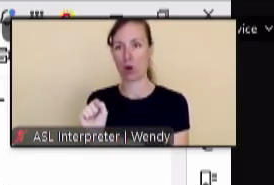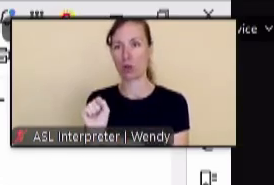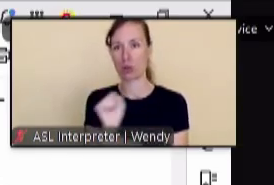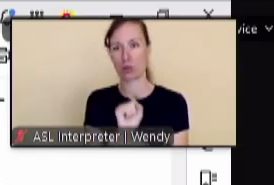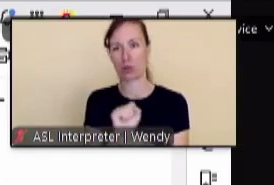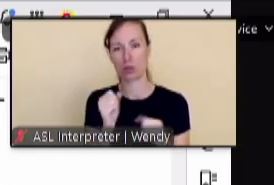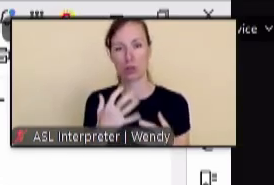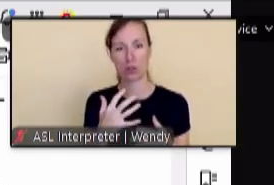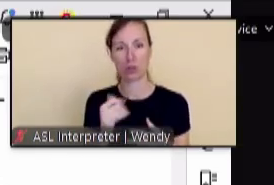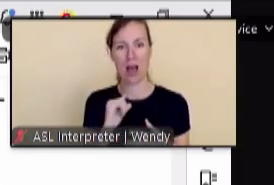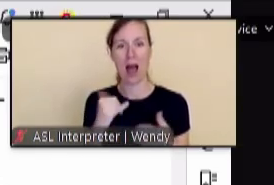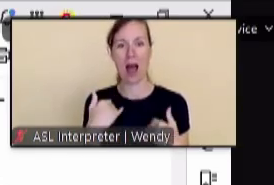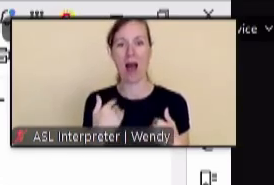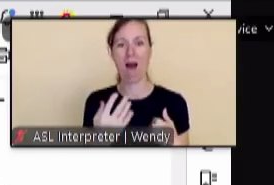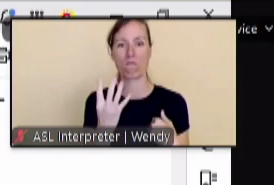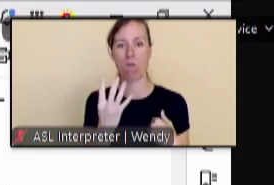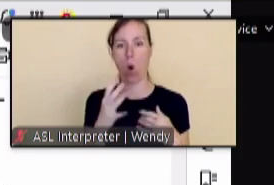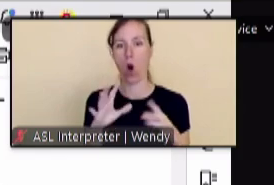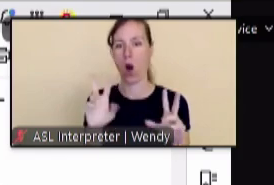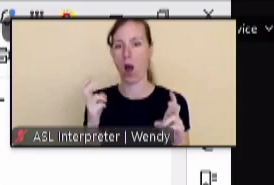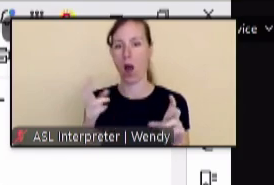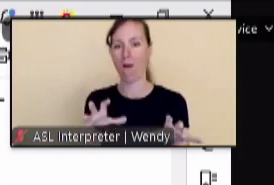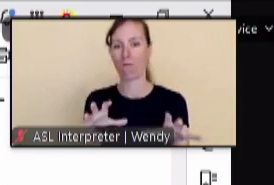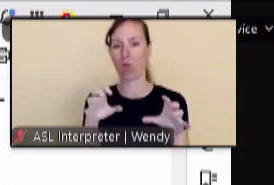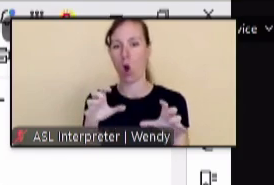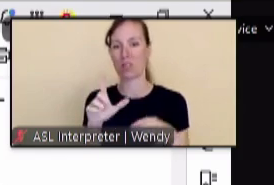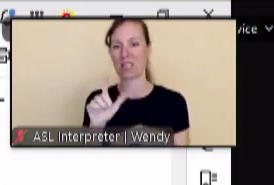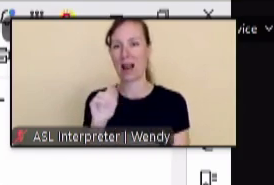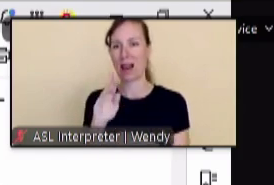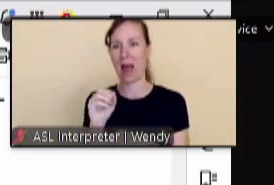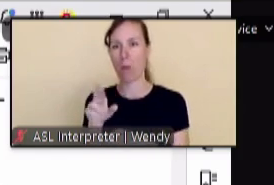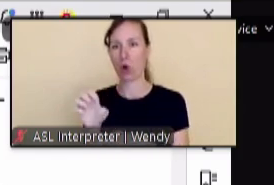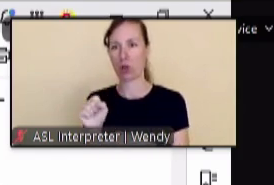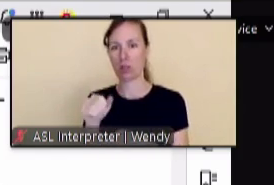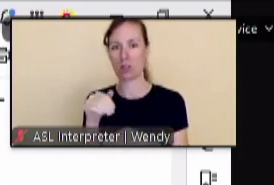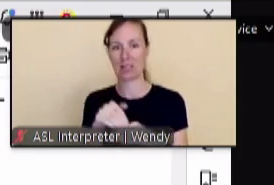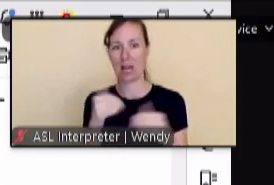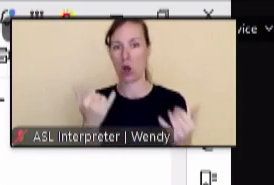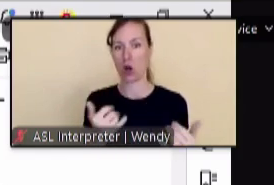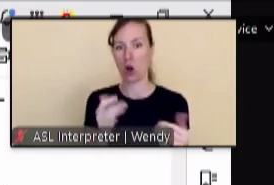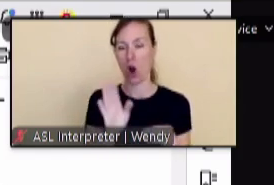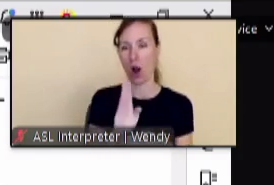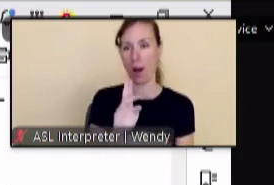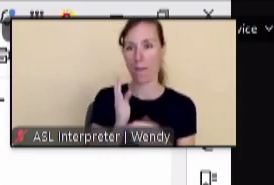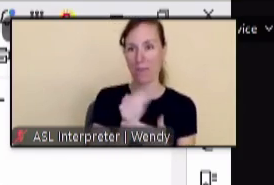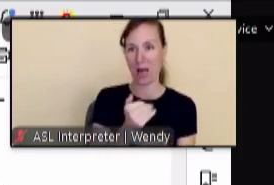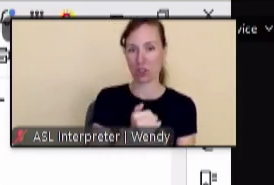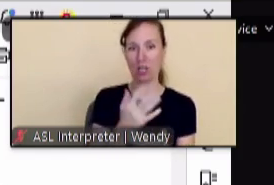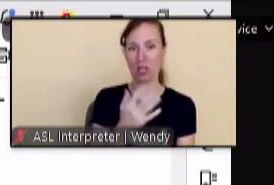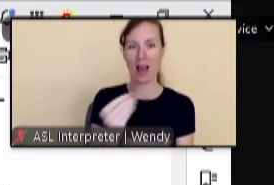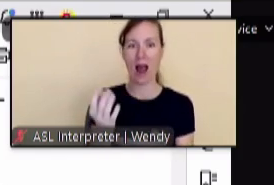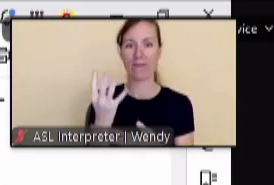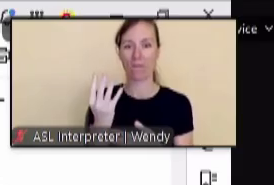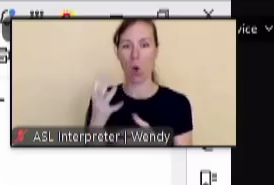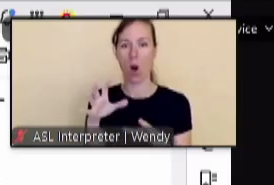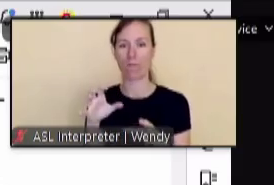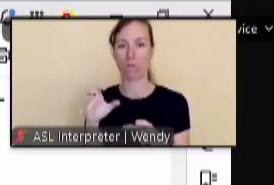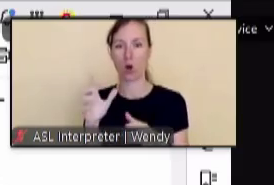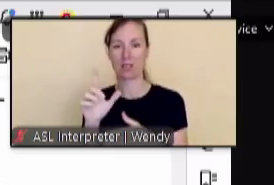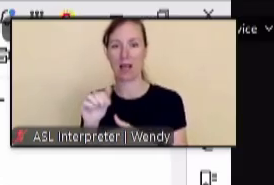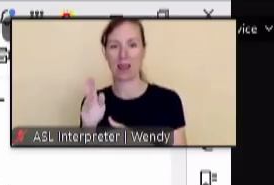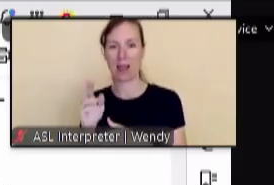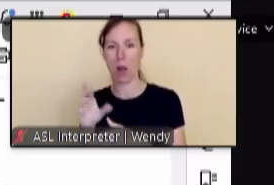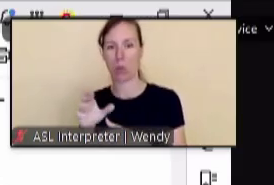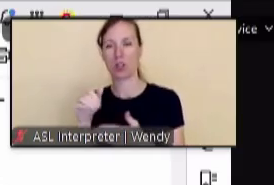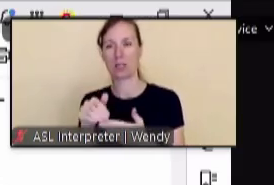frozen laborers in the current budget and 4 frozen laborers in the proposed budget. We've really needed to